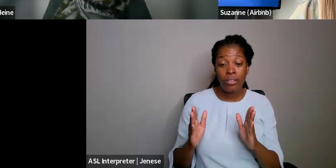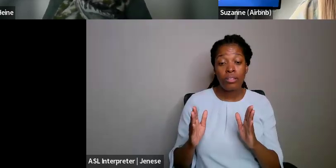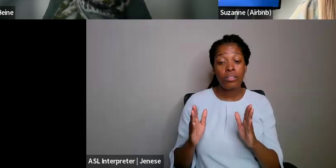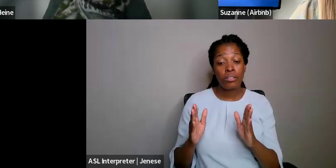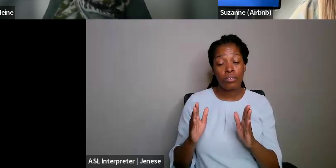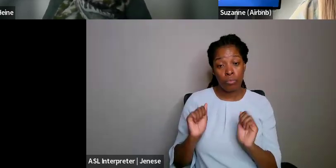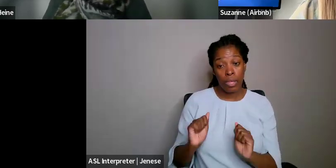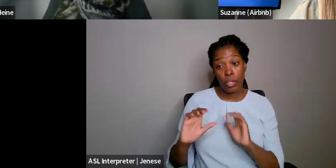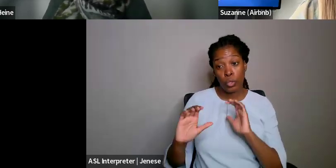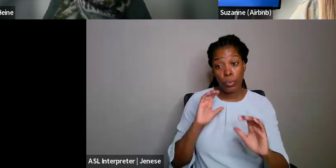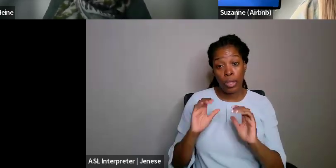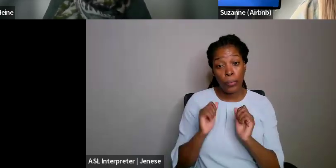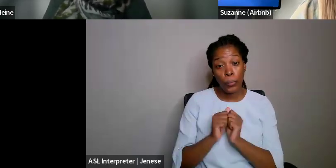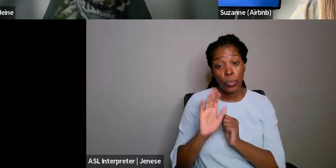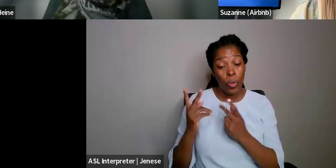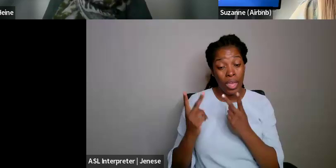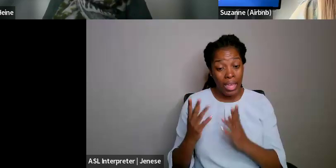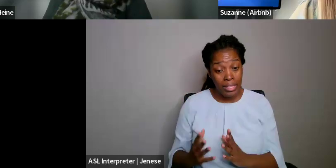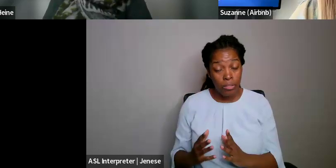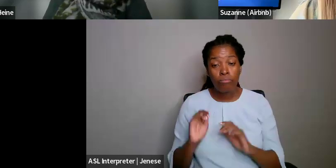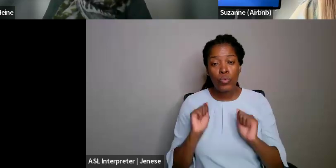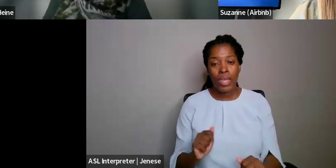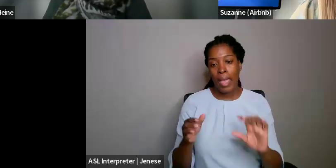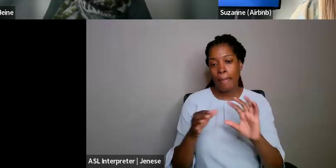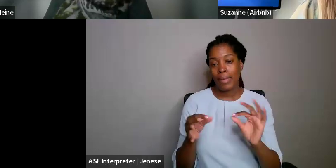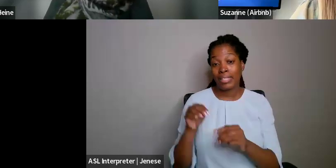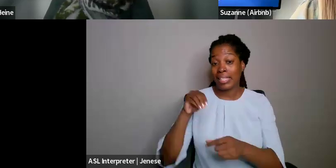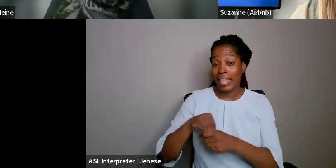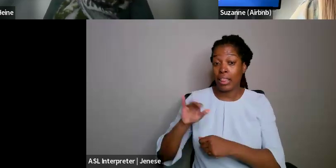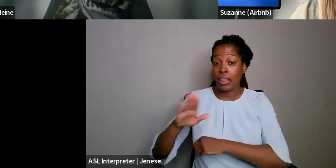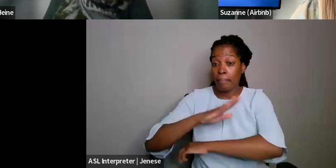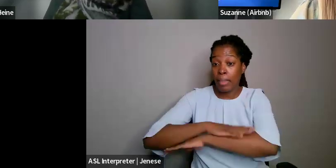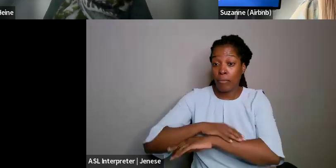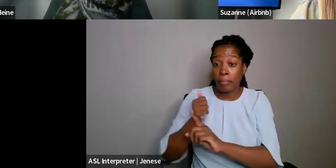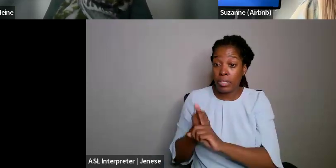the messenger on the Airbnb platform. It's amazing. You can actually set